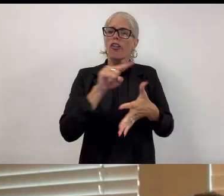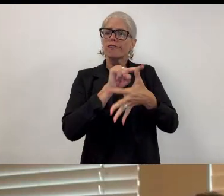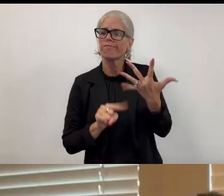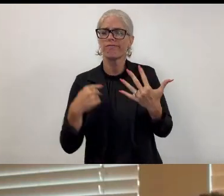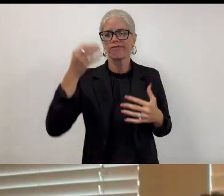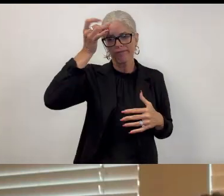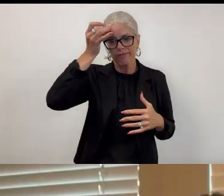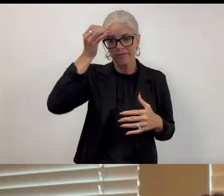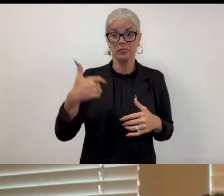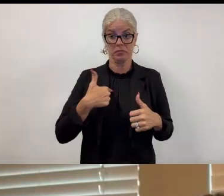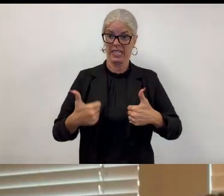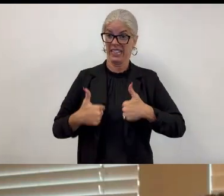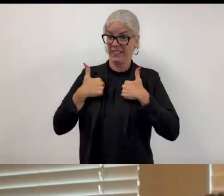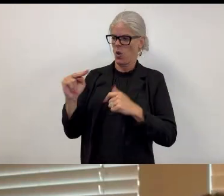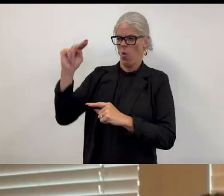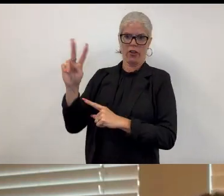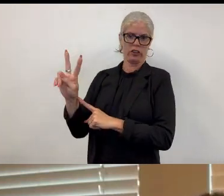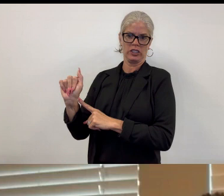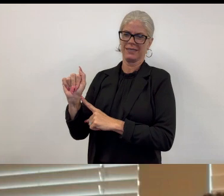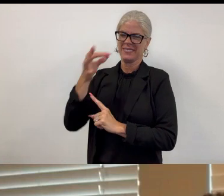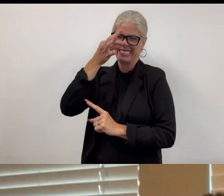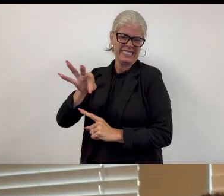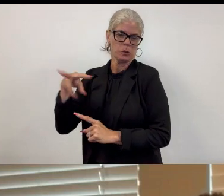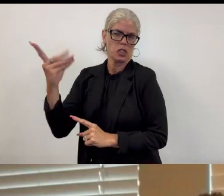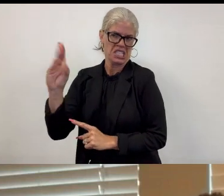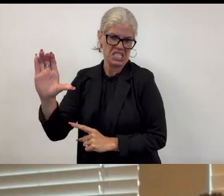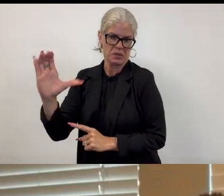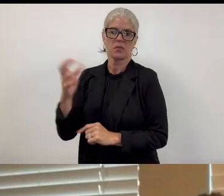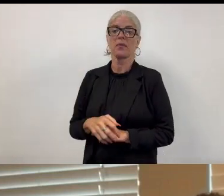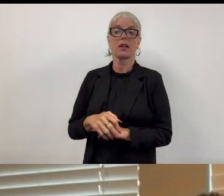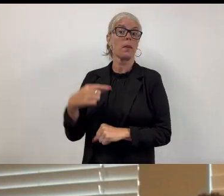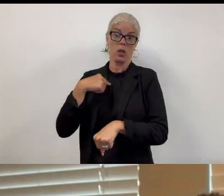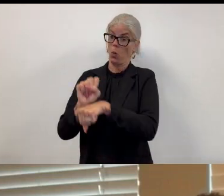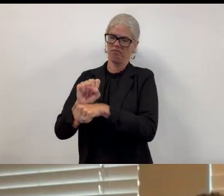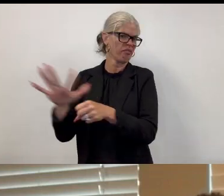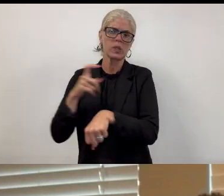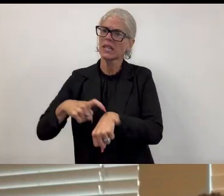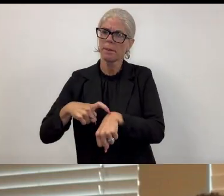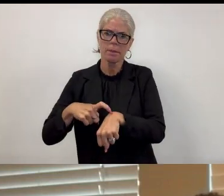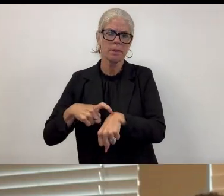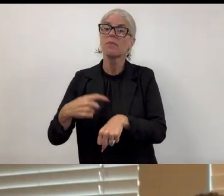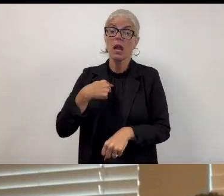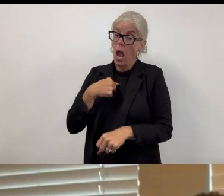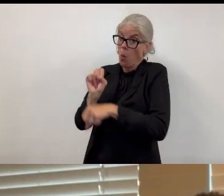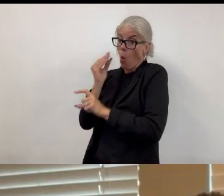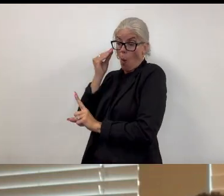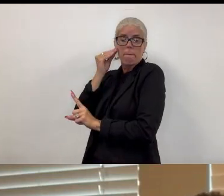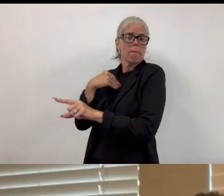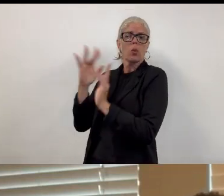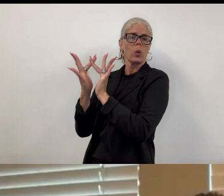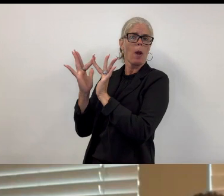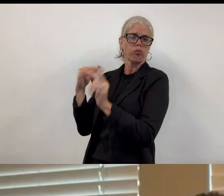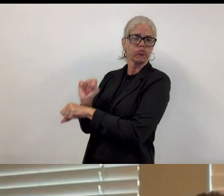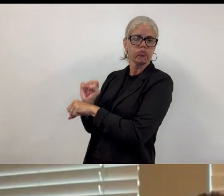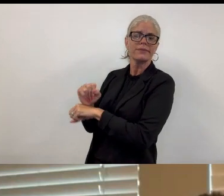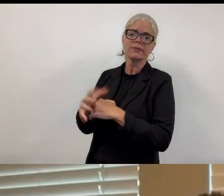other stuff. I'm based out of Northern Virginia, just outside of Washington, D.C. I work full time. I'm very grateful to work